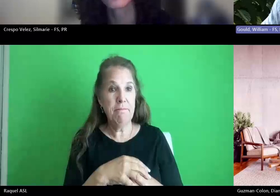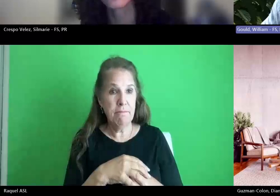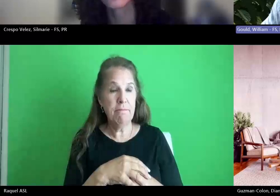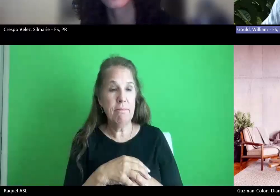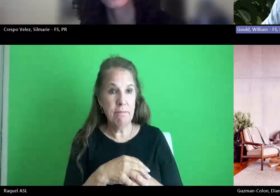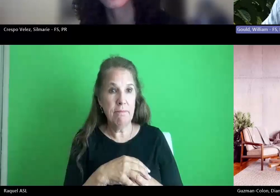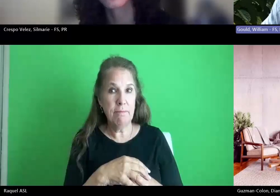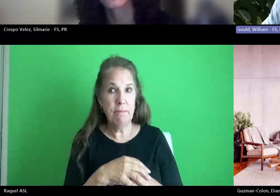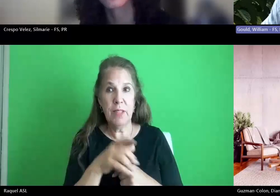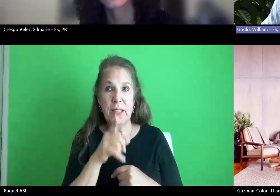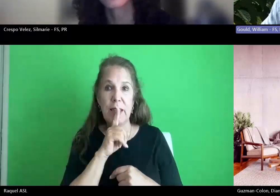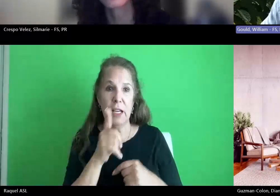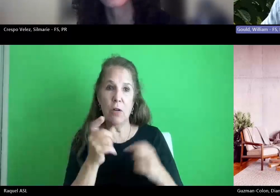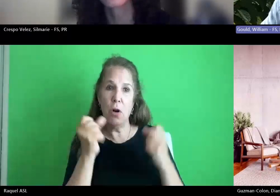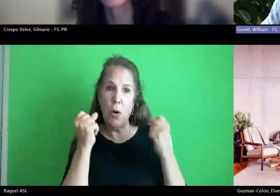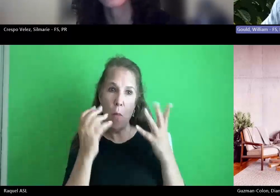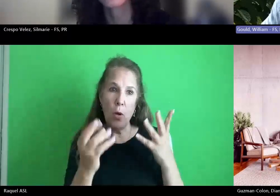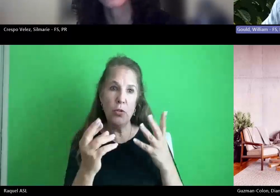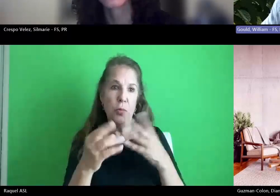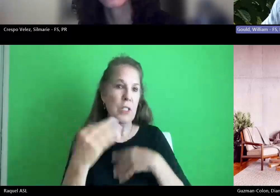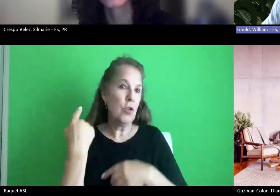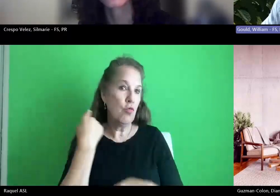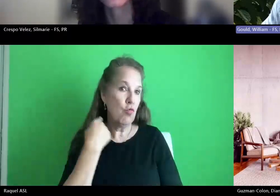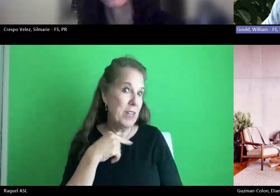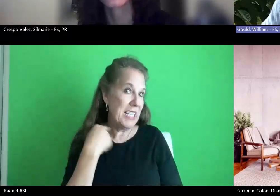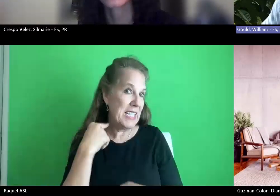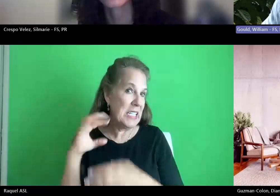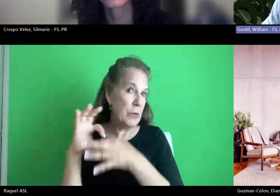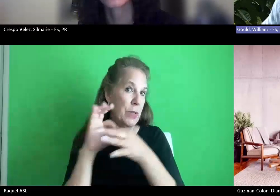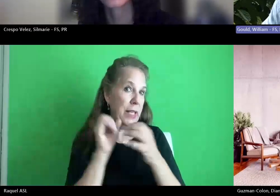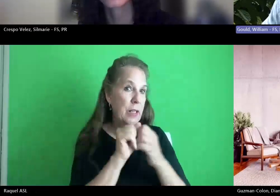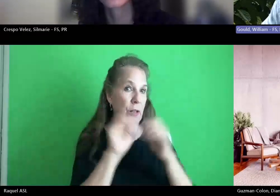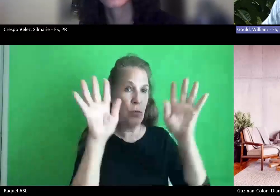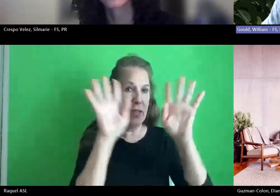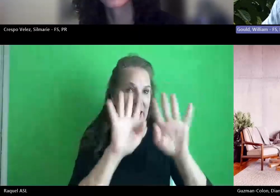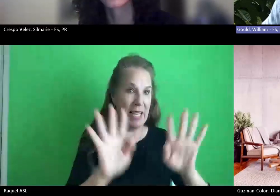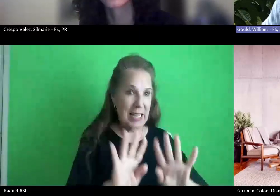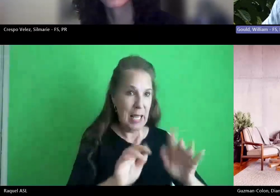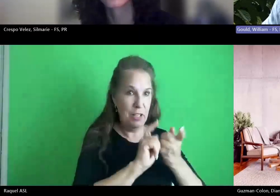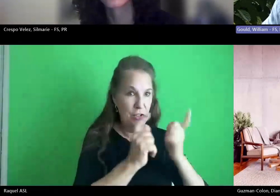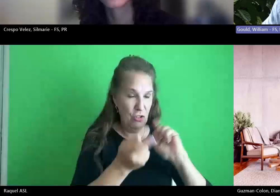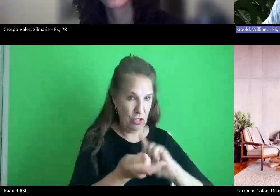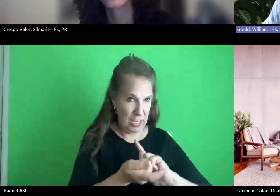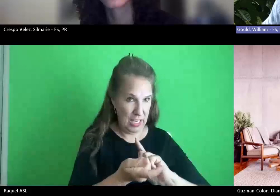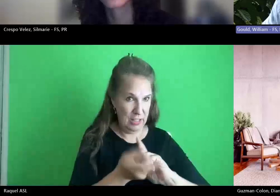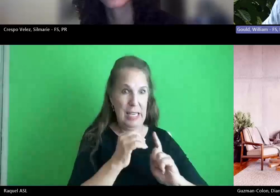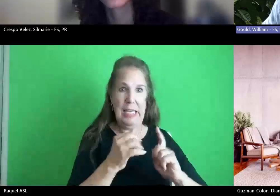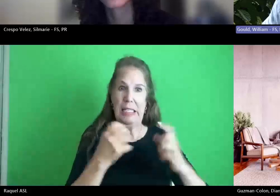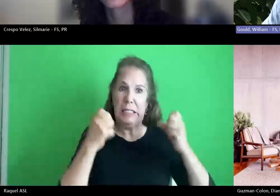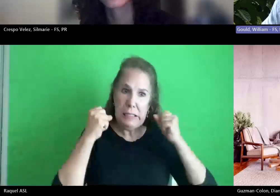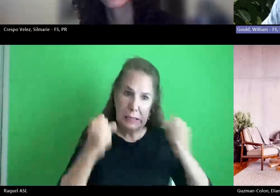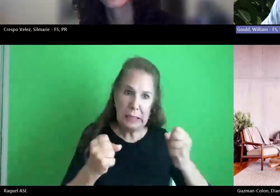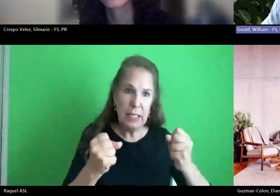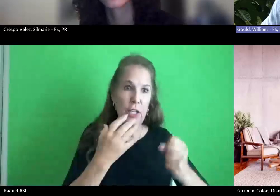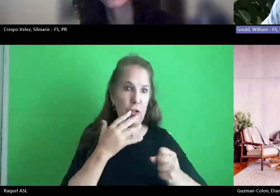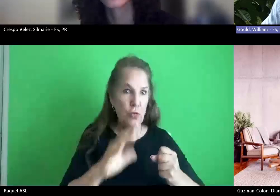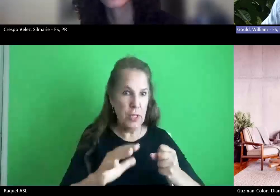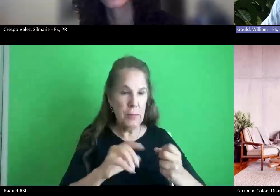there are multiple risks related to climate change and extreme heat and